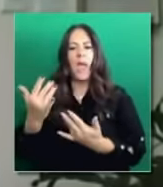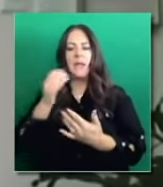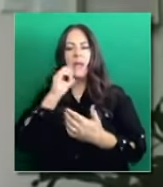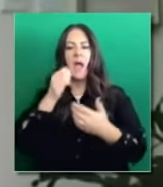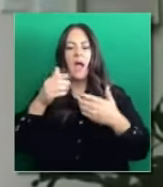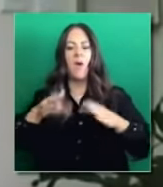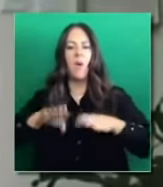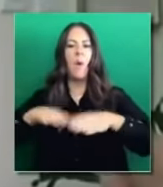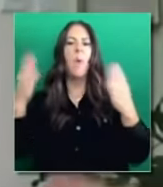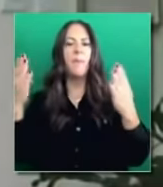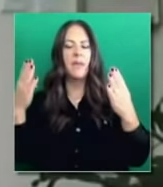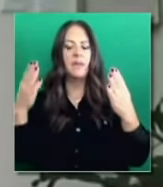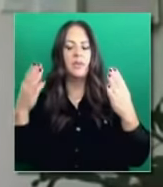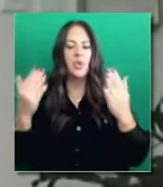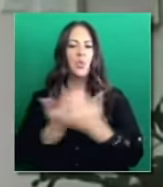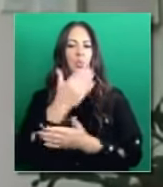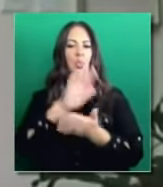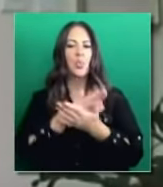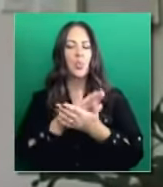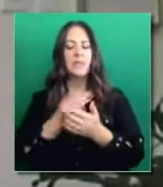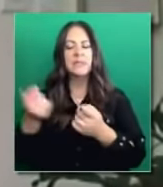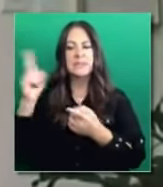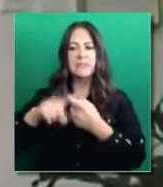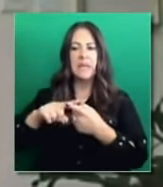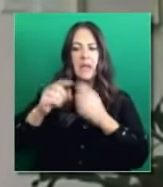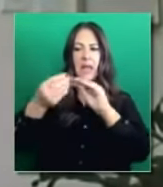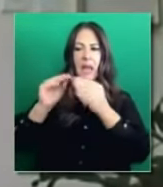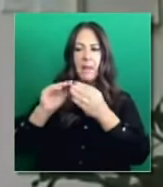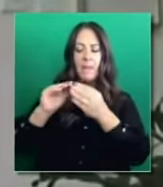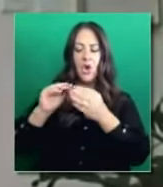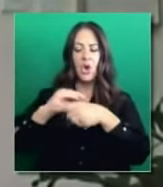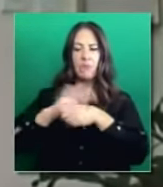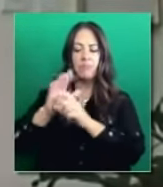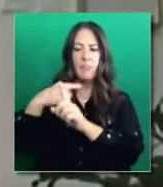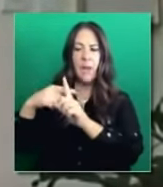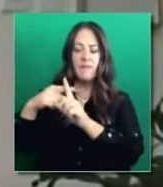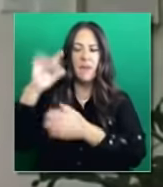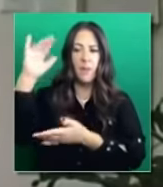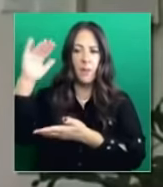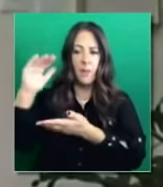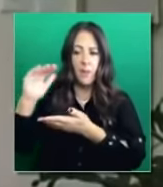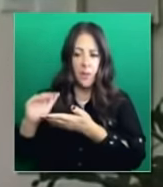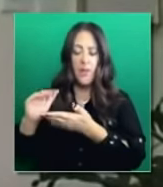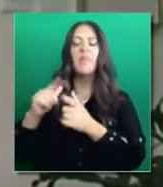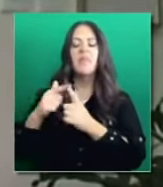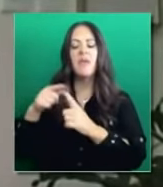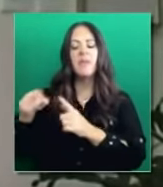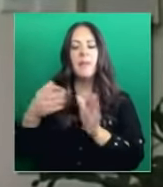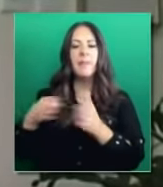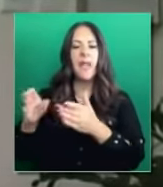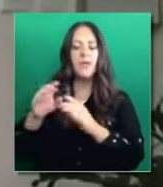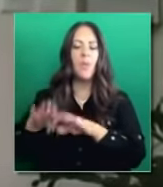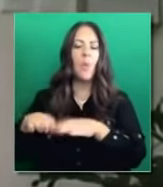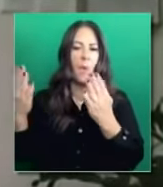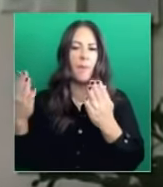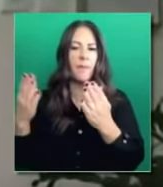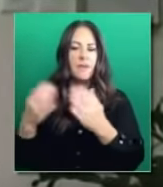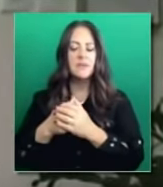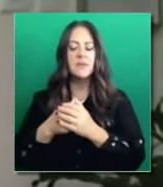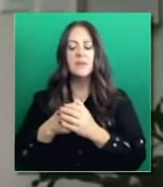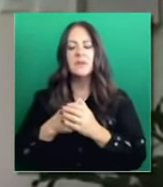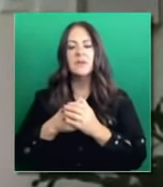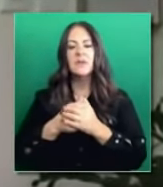new schools until those rates come down to a more reasonable level. The plan does also allow for them